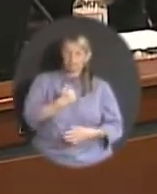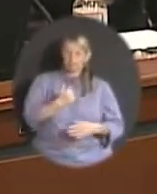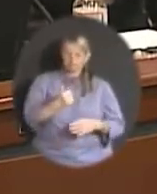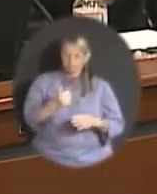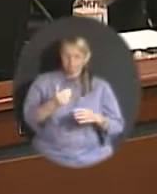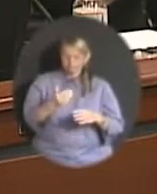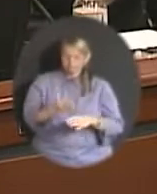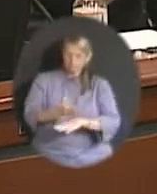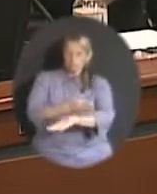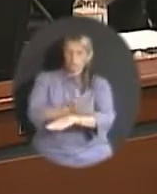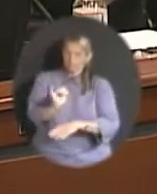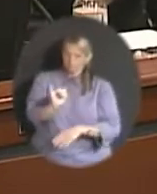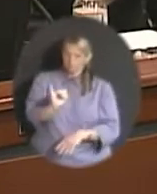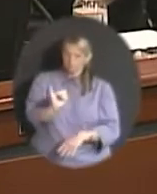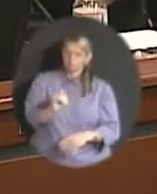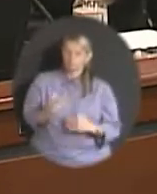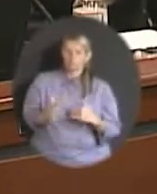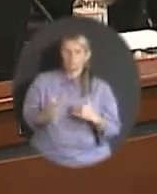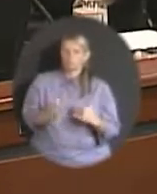or